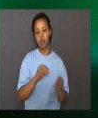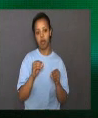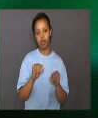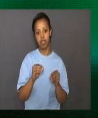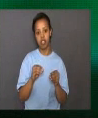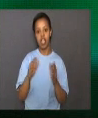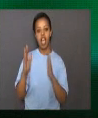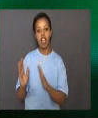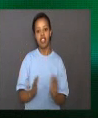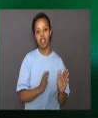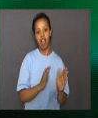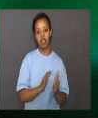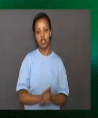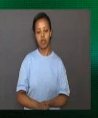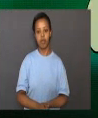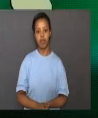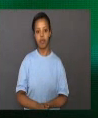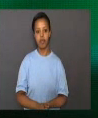Students, let's get ready.